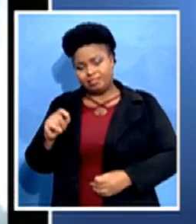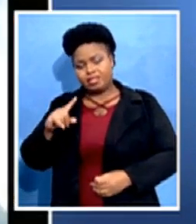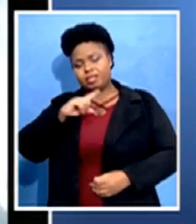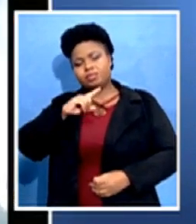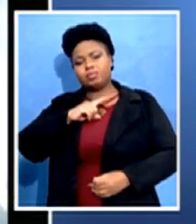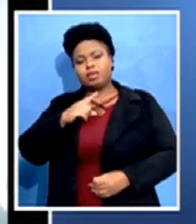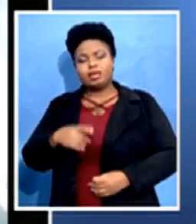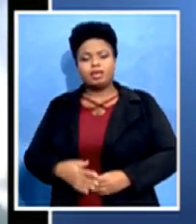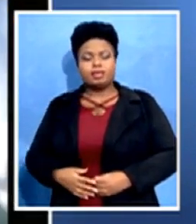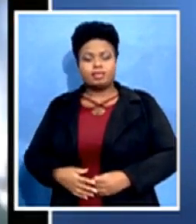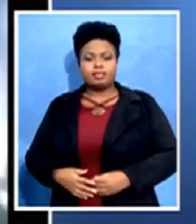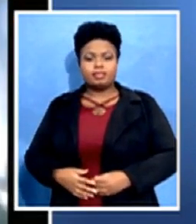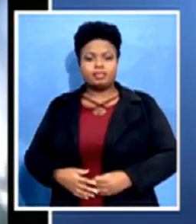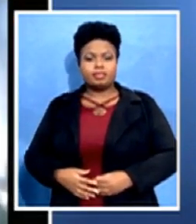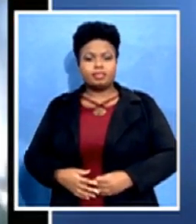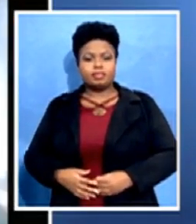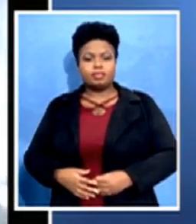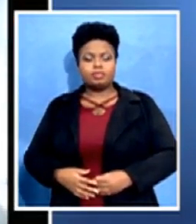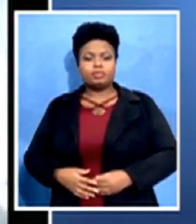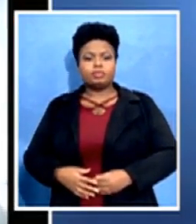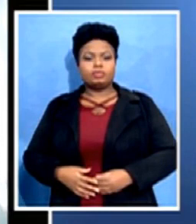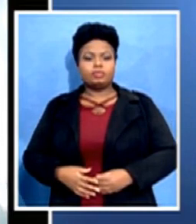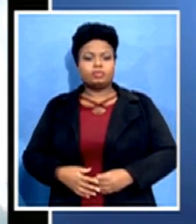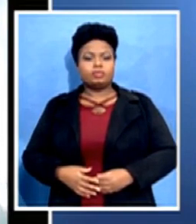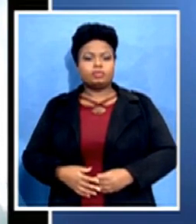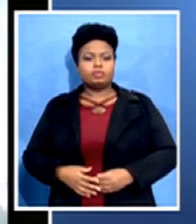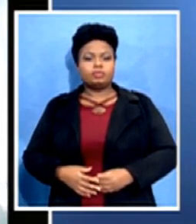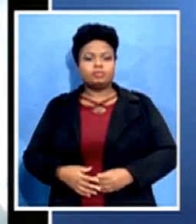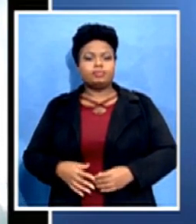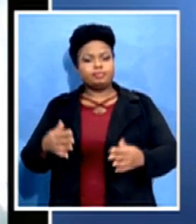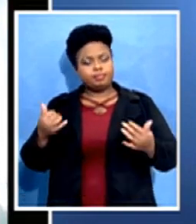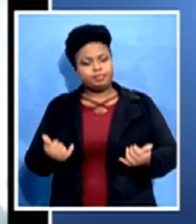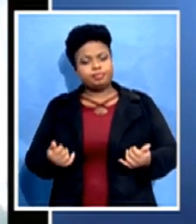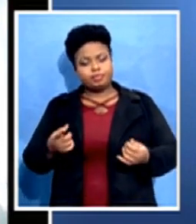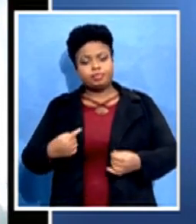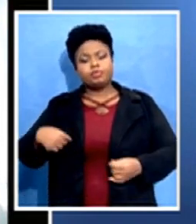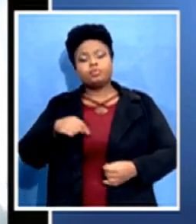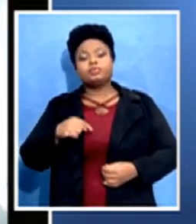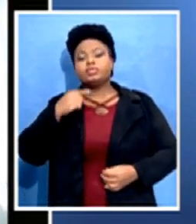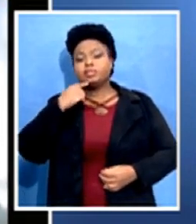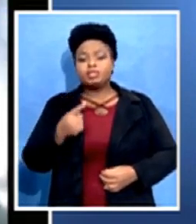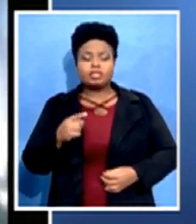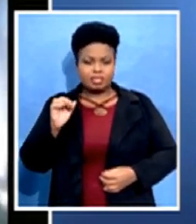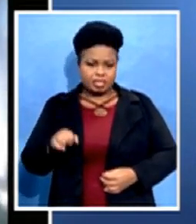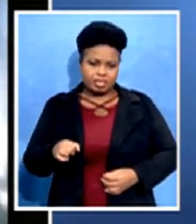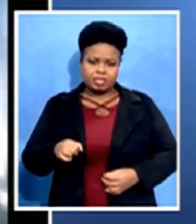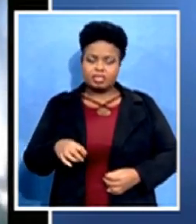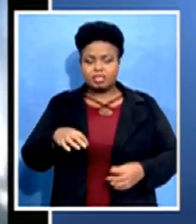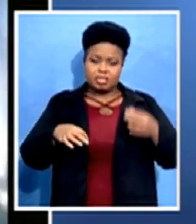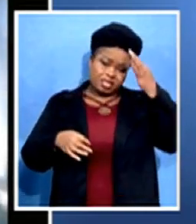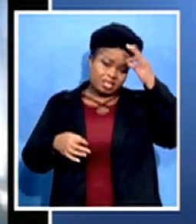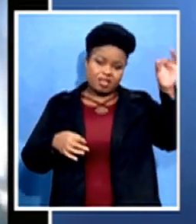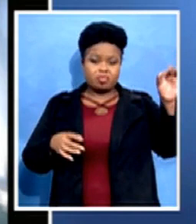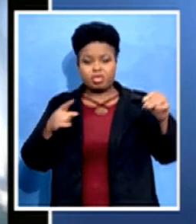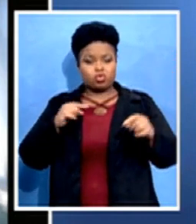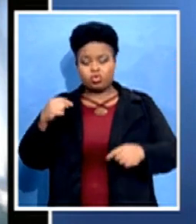we are of the position that government and everyone else must never think that we are anti-vaccine. Remember, we are healthcare